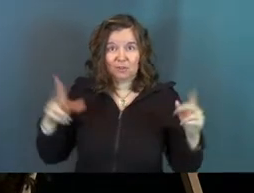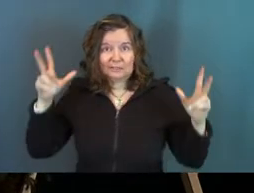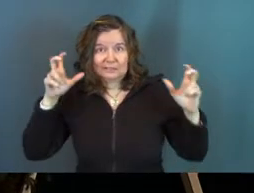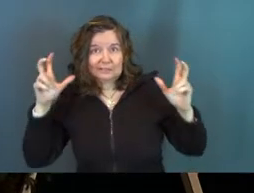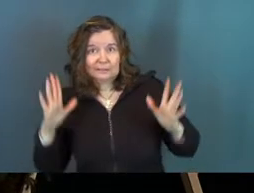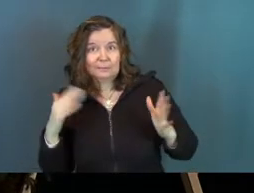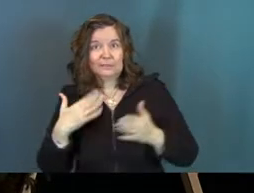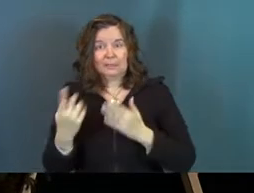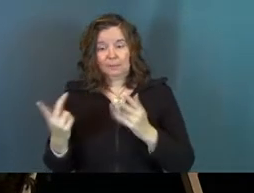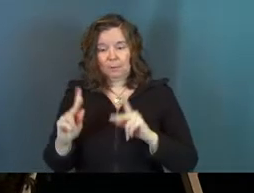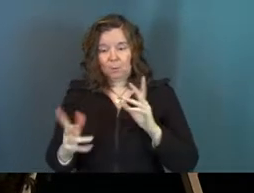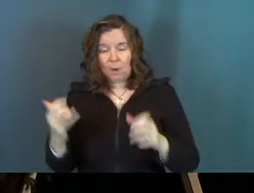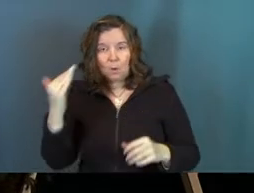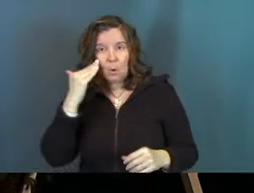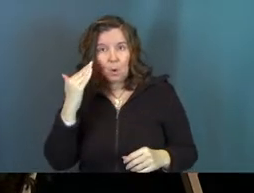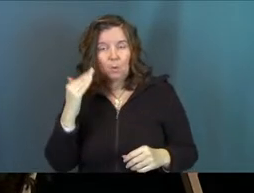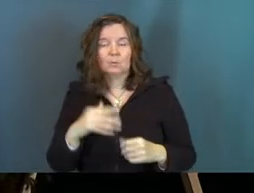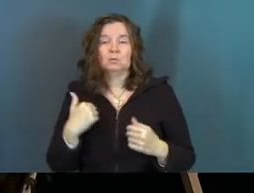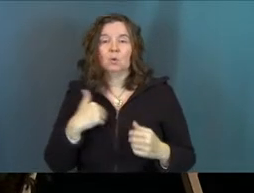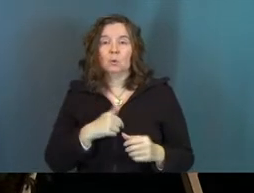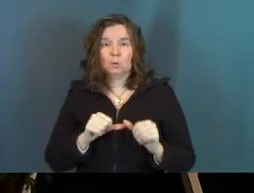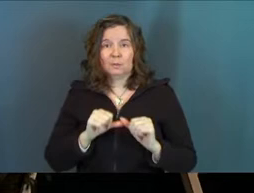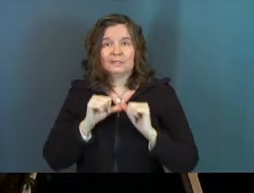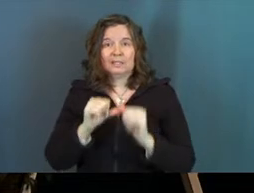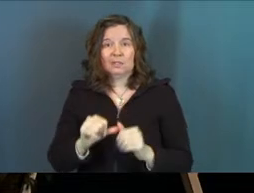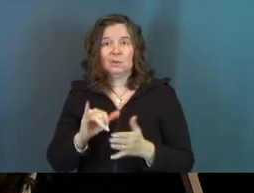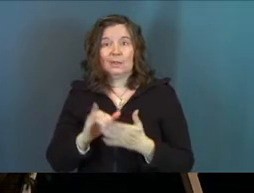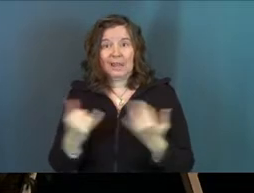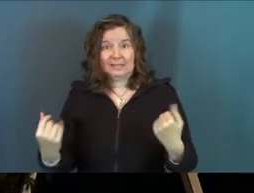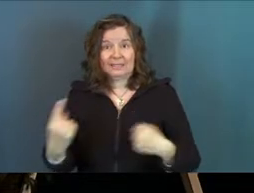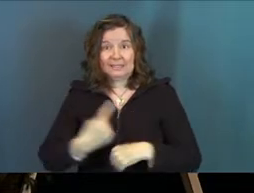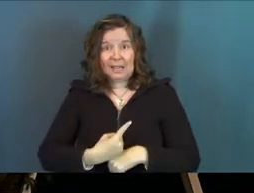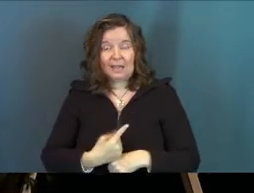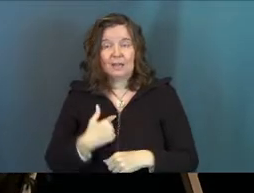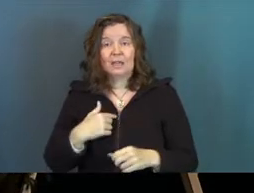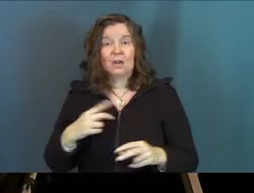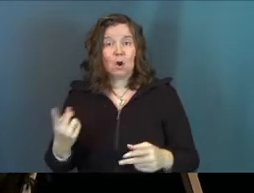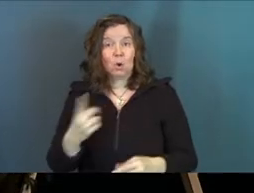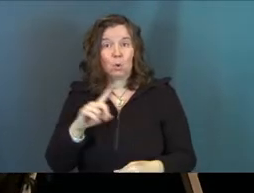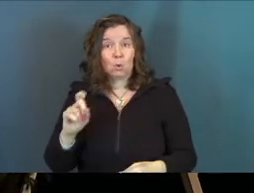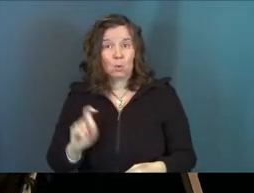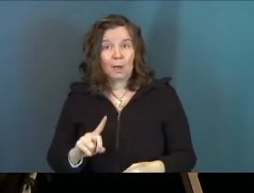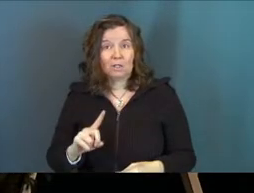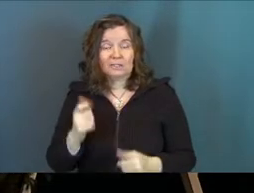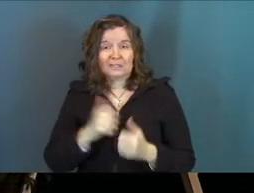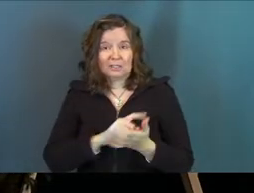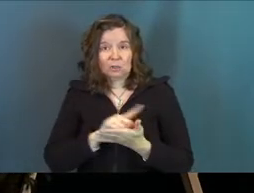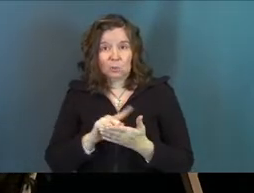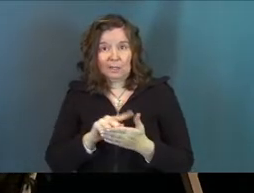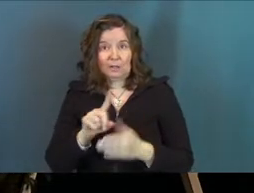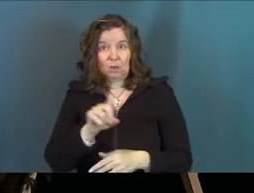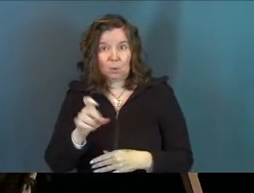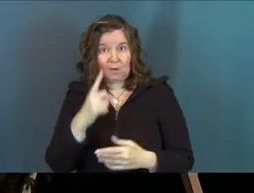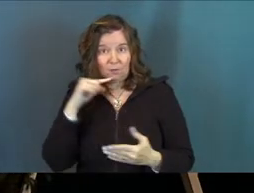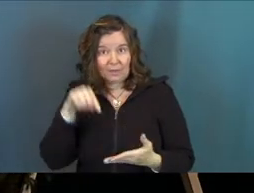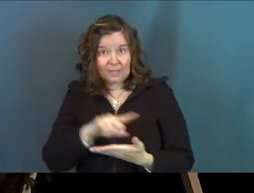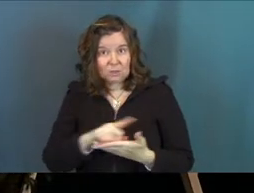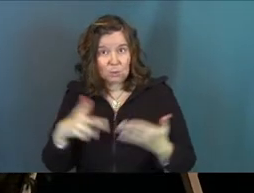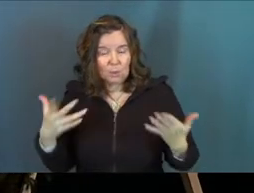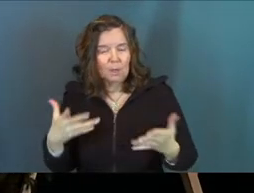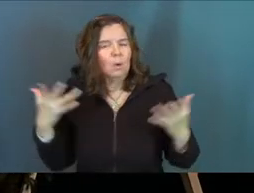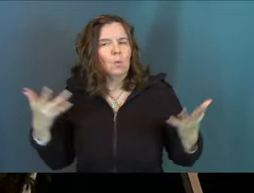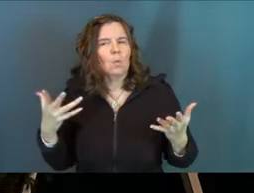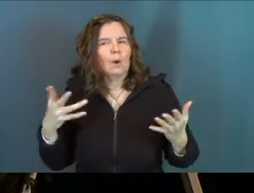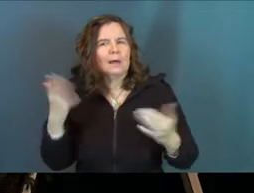that's something that people wanted to know about. And so we're going to continue that today. And our question, we're taking a question each week. Our question for this week